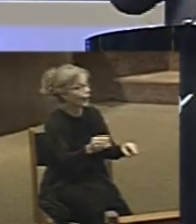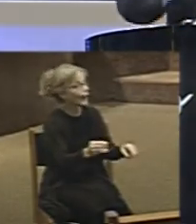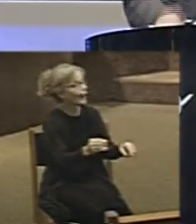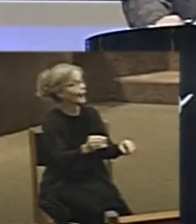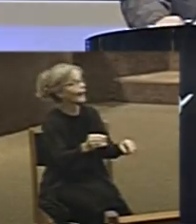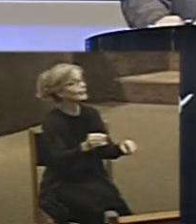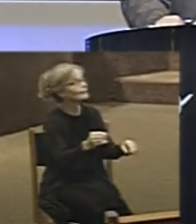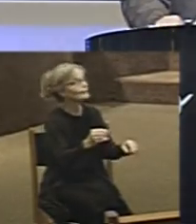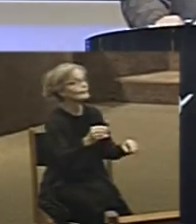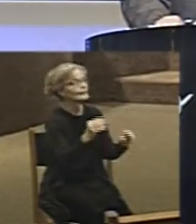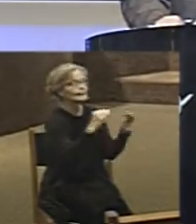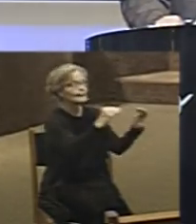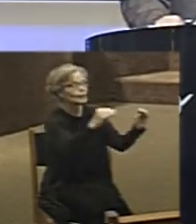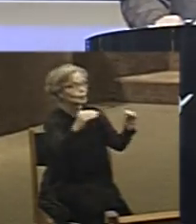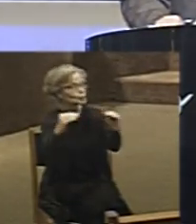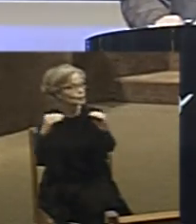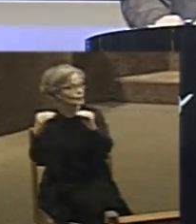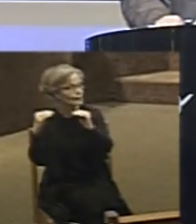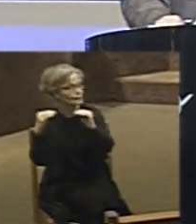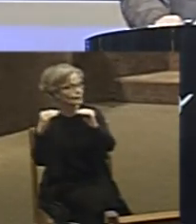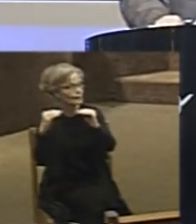make disciples